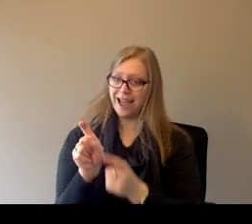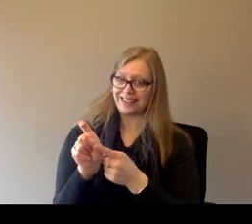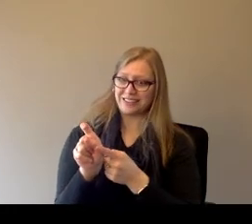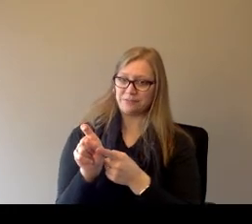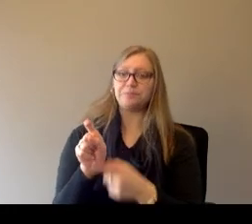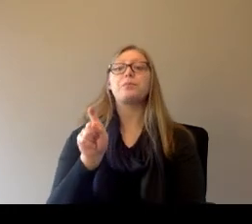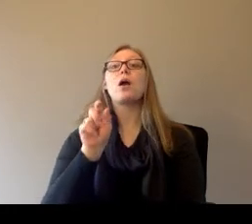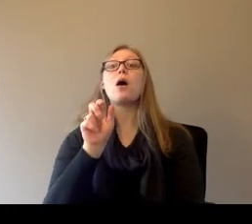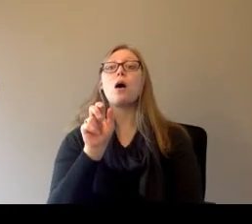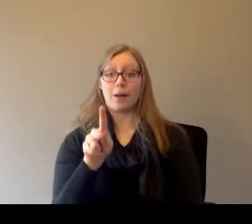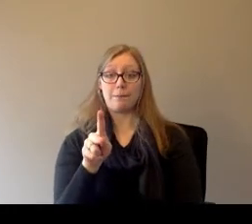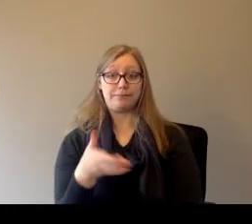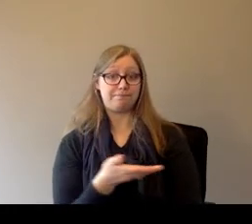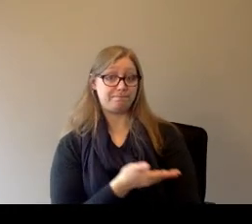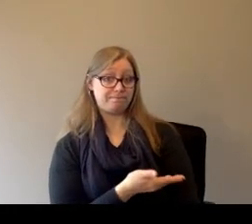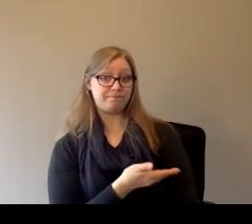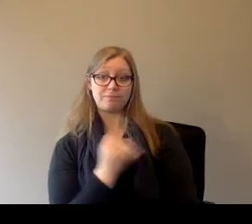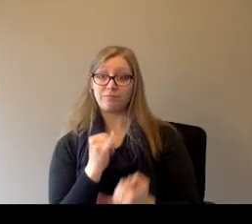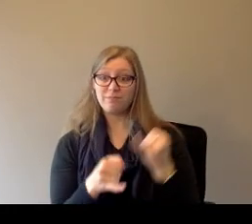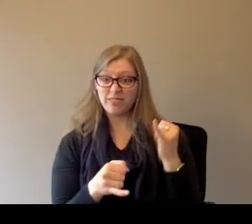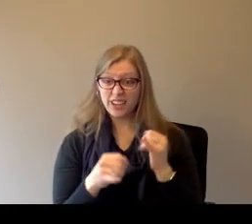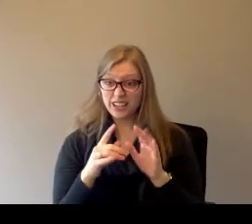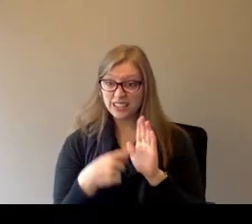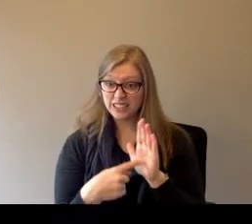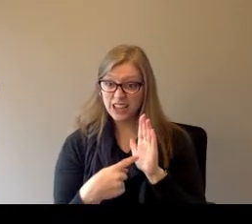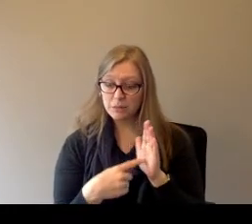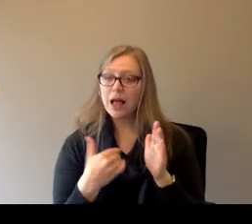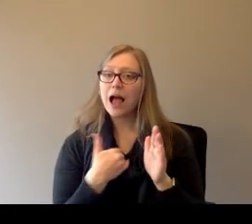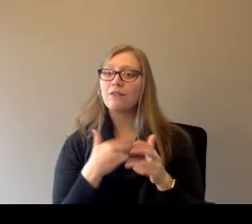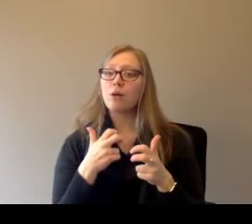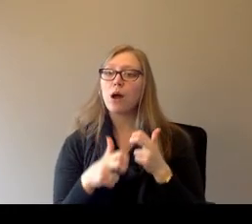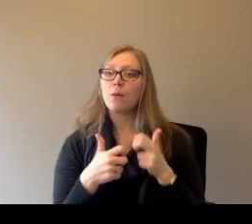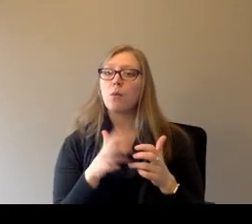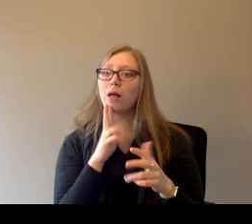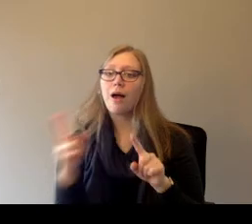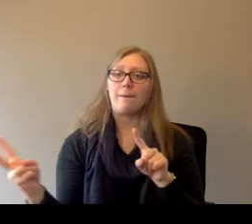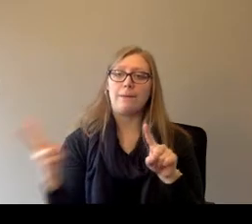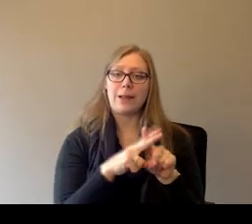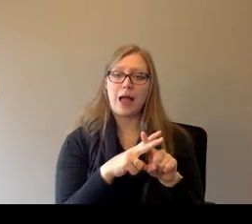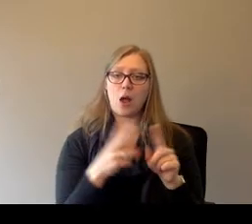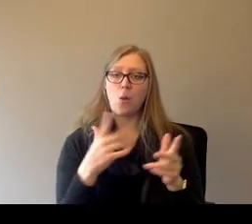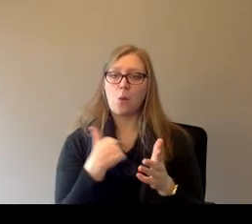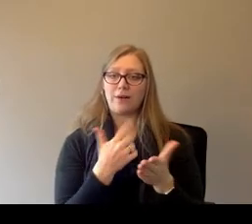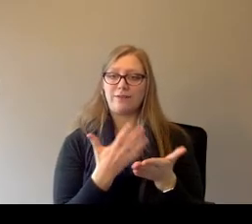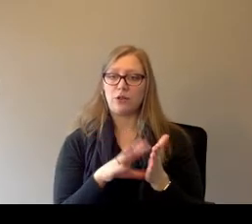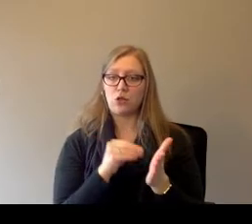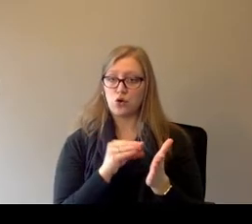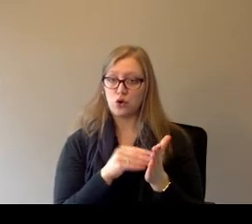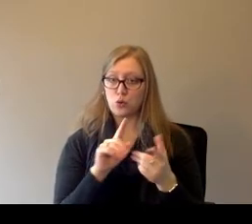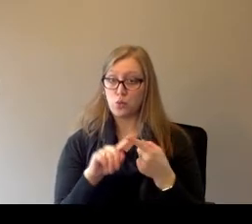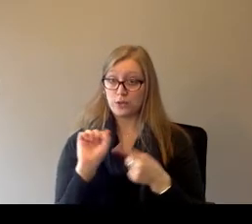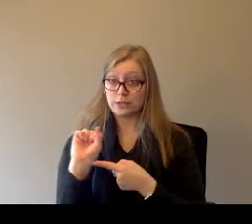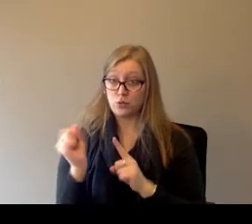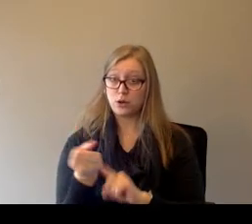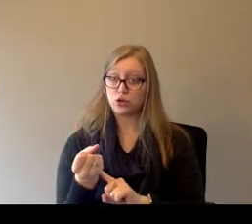example we're going to do is an application problem. And we can see here that we have a